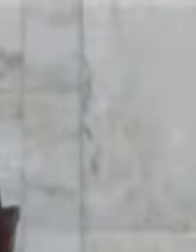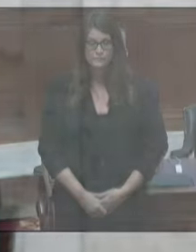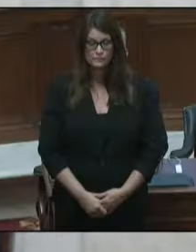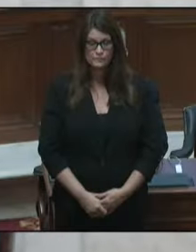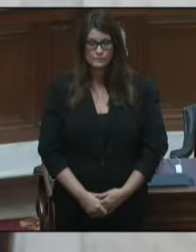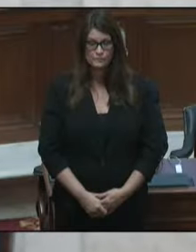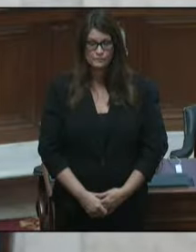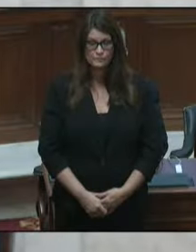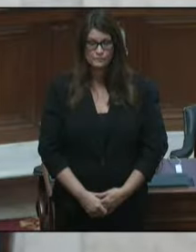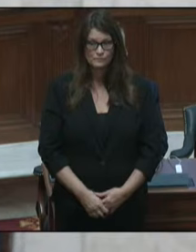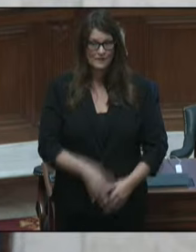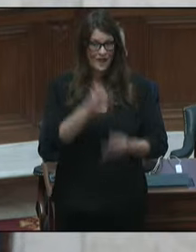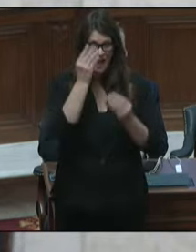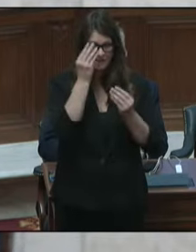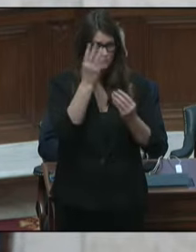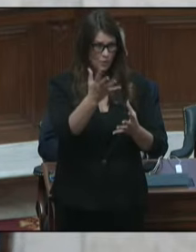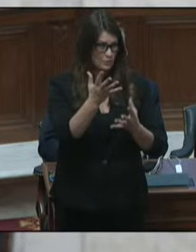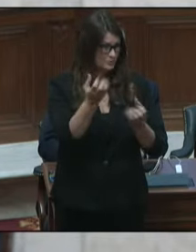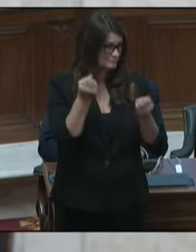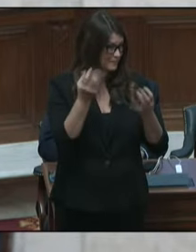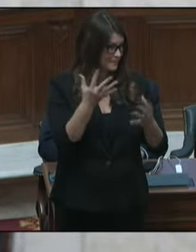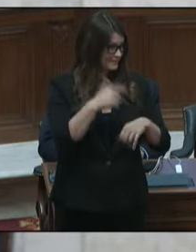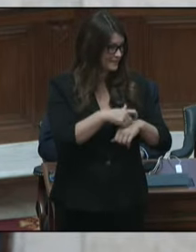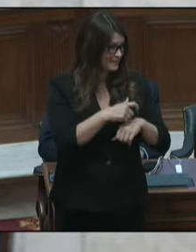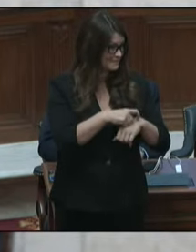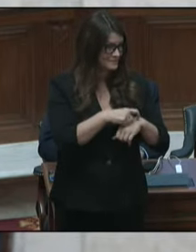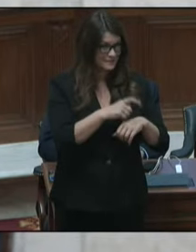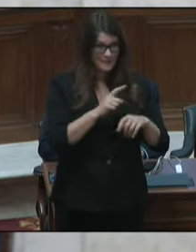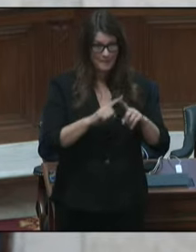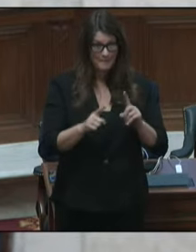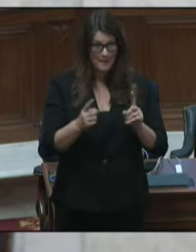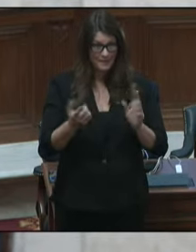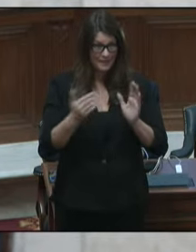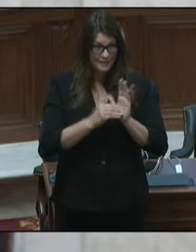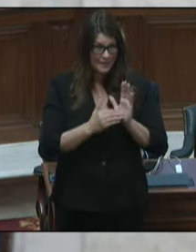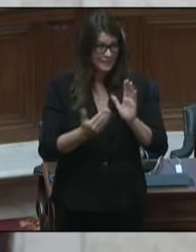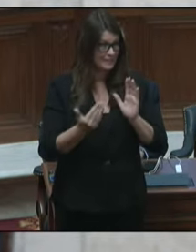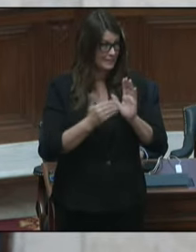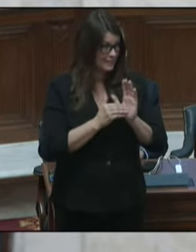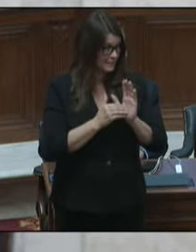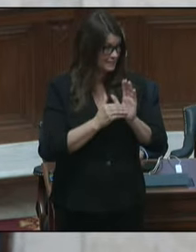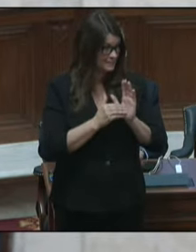I've told you this a million times, but I've said over and over and over,